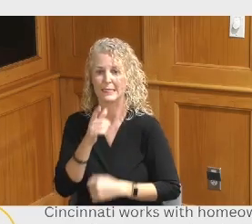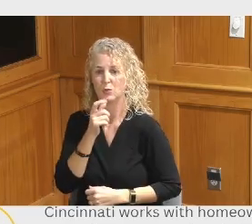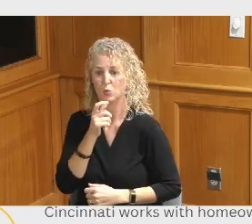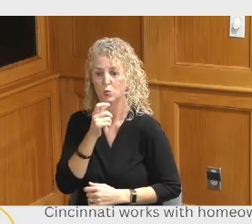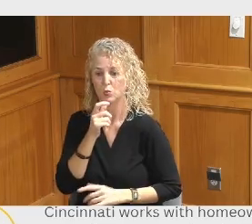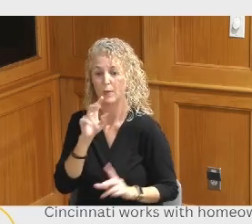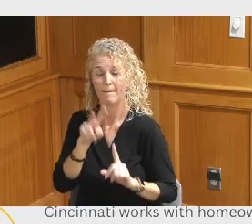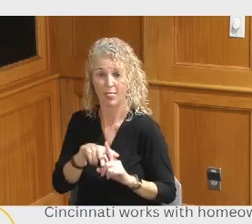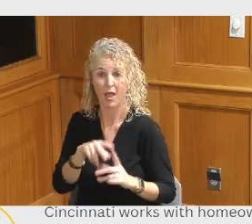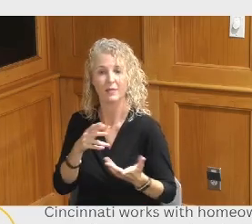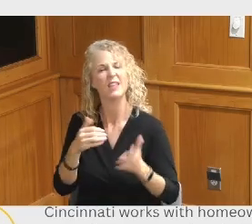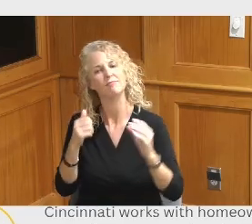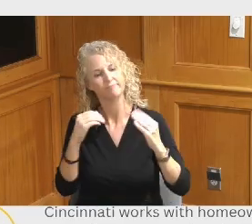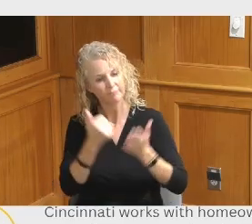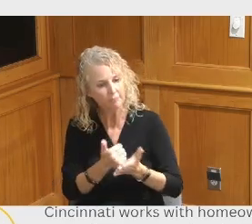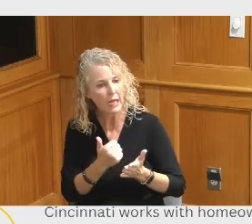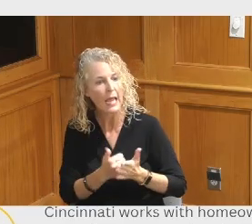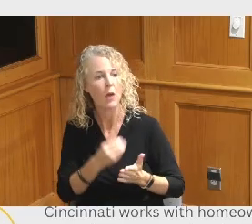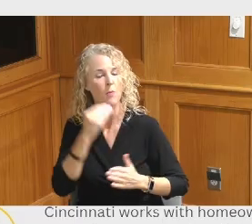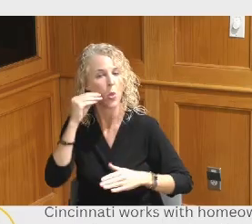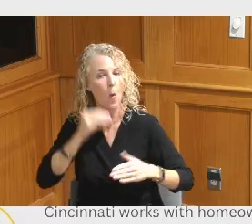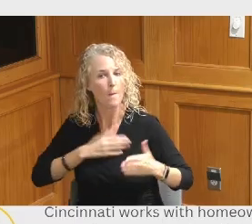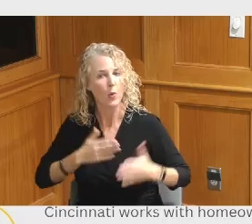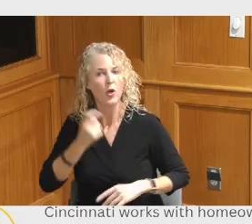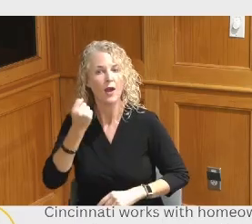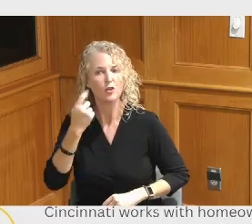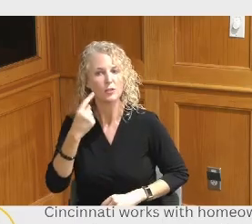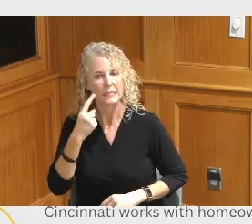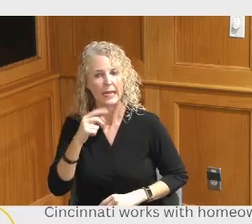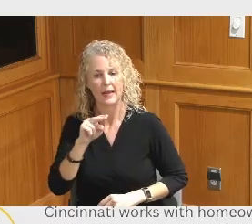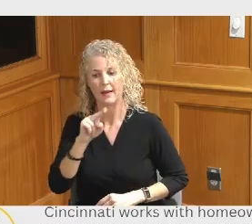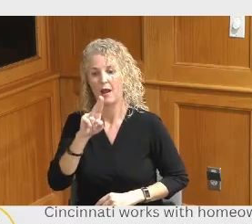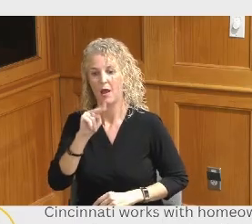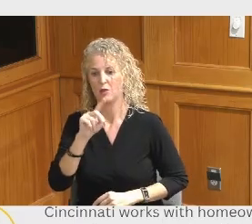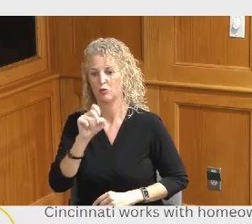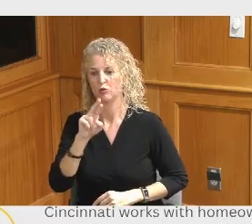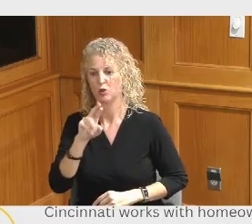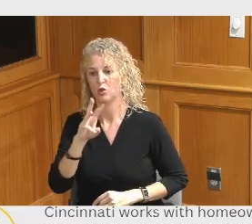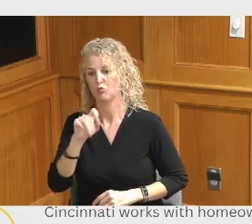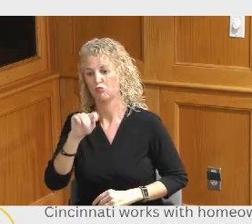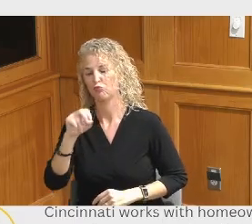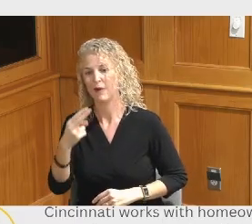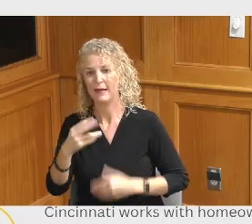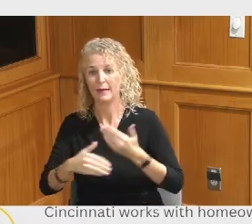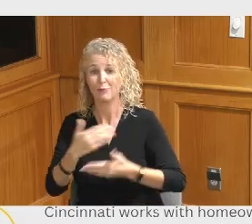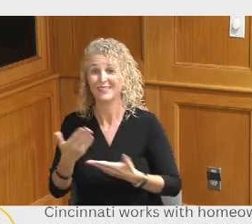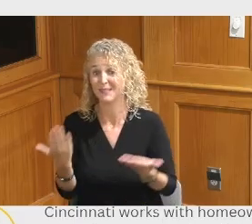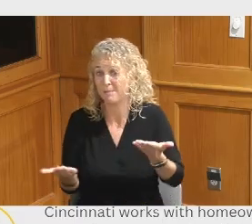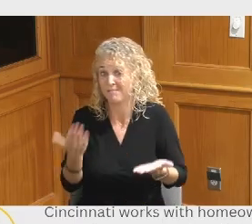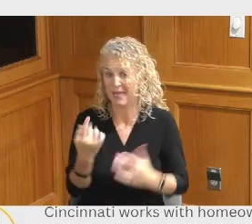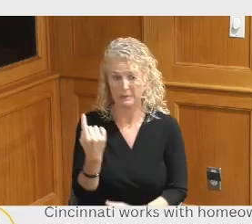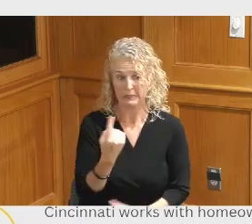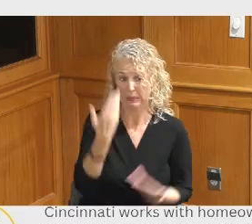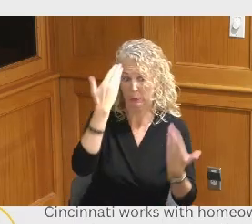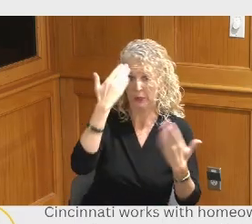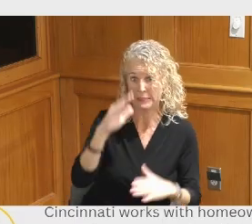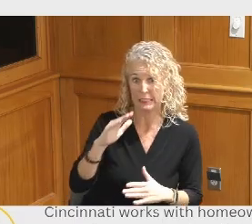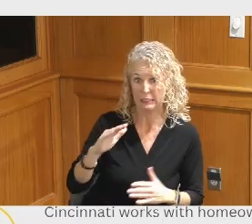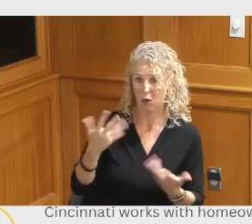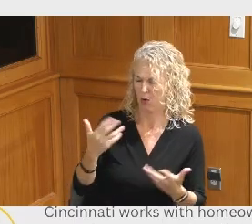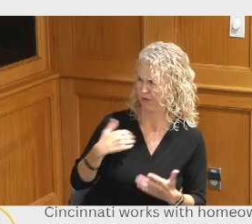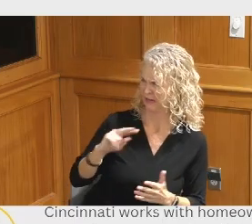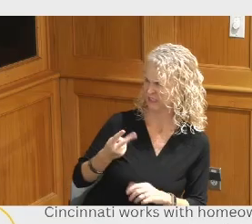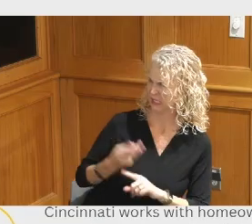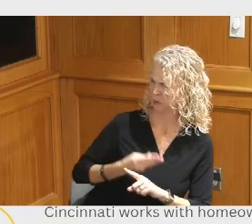go take the homeowner through the underwriting process to make sure, again, that there's not a second mortgage maybe that someone didn't know about, which does happen, right? There are